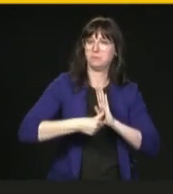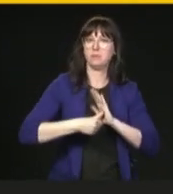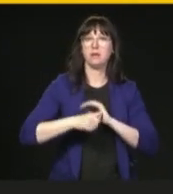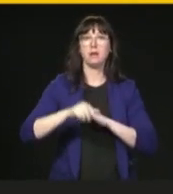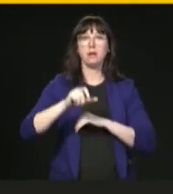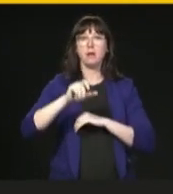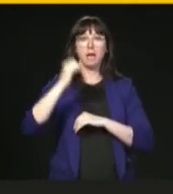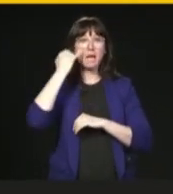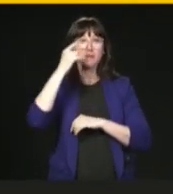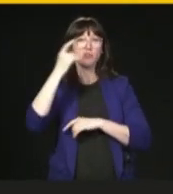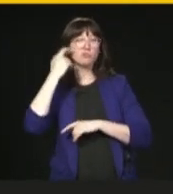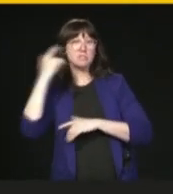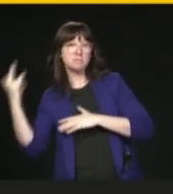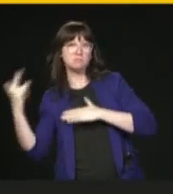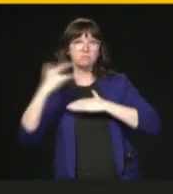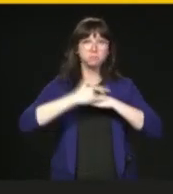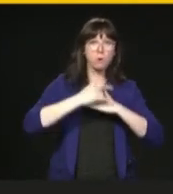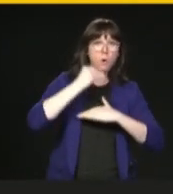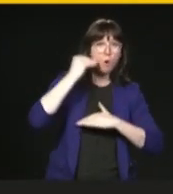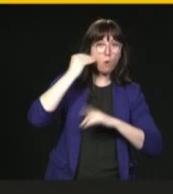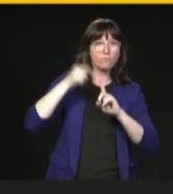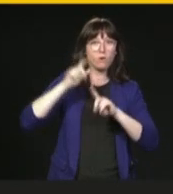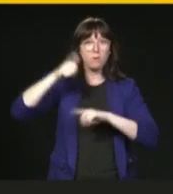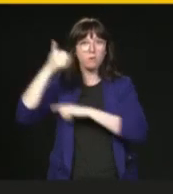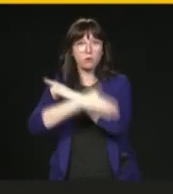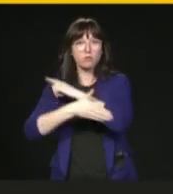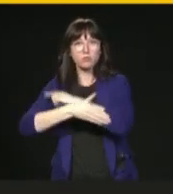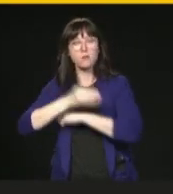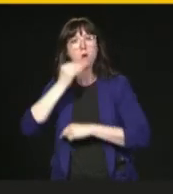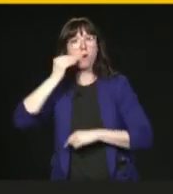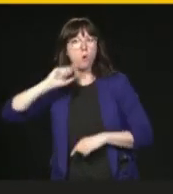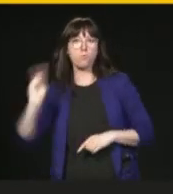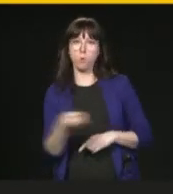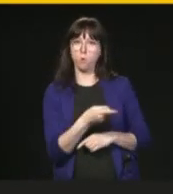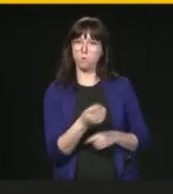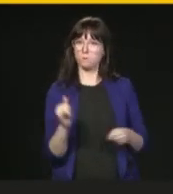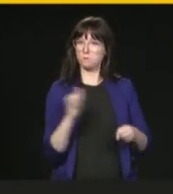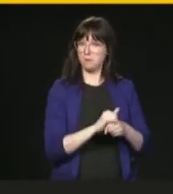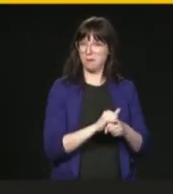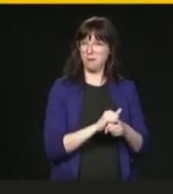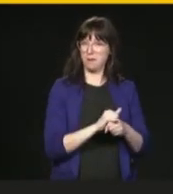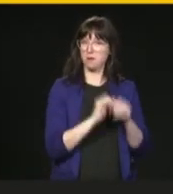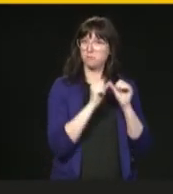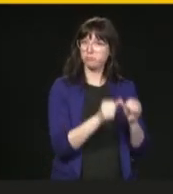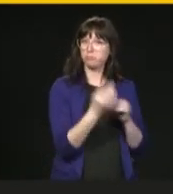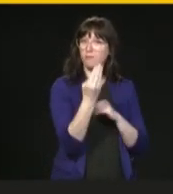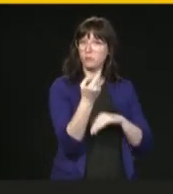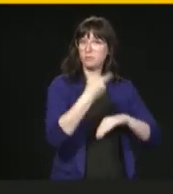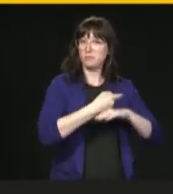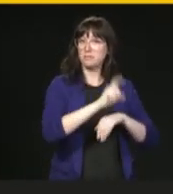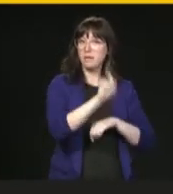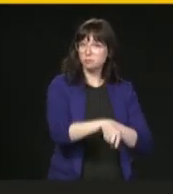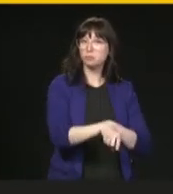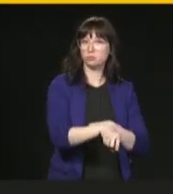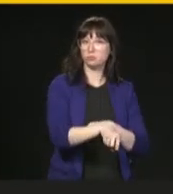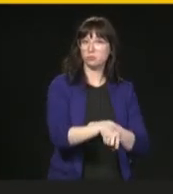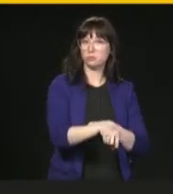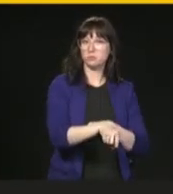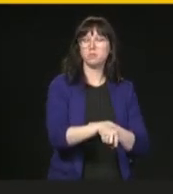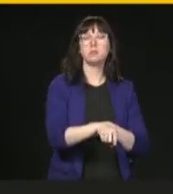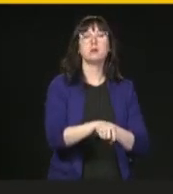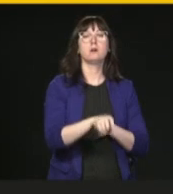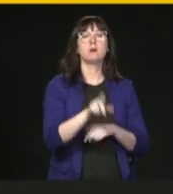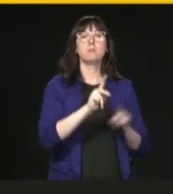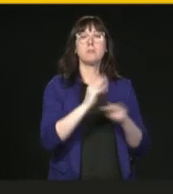you've just returned from abroad, you have to go home and stay home for 14 days. But some